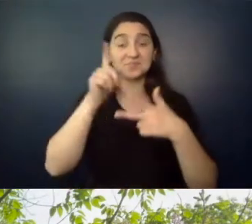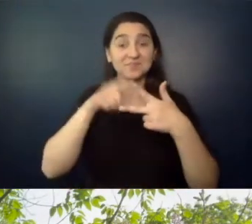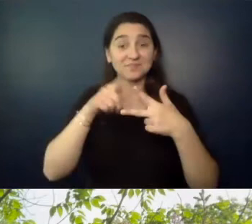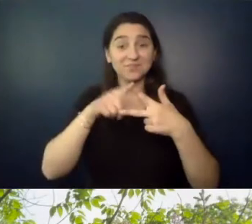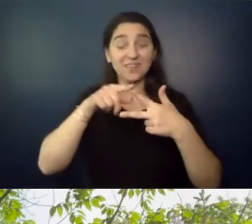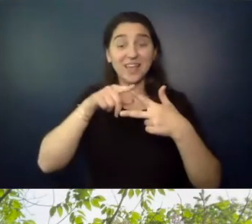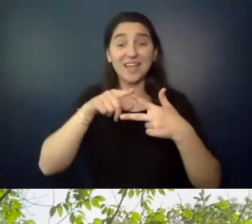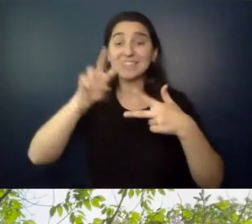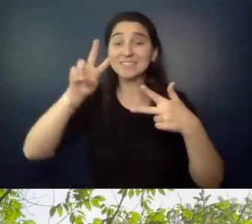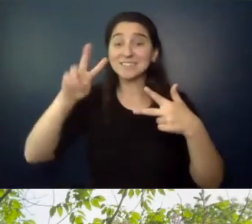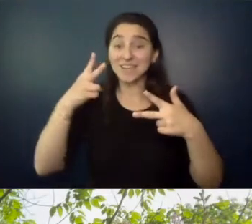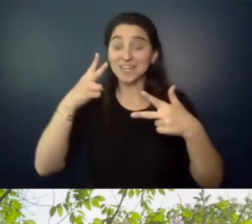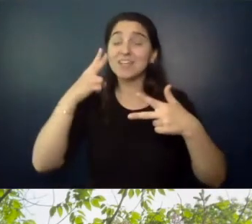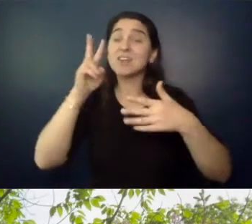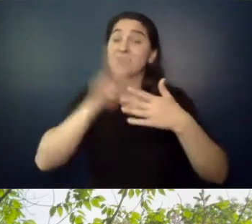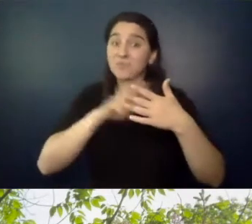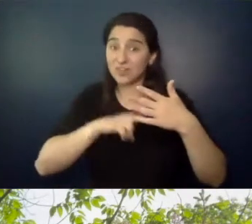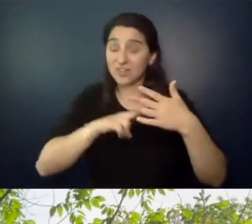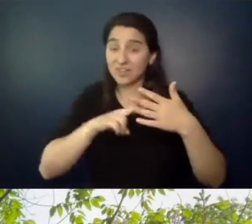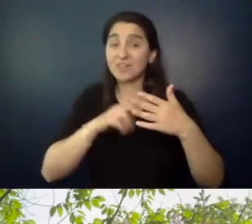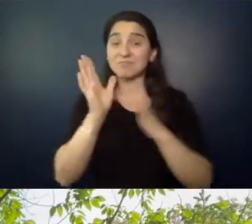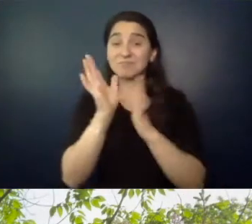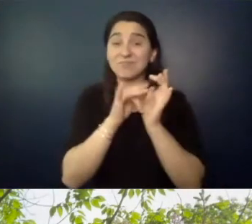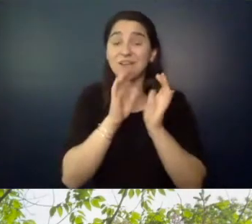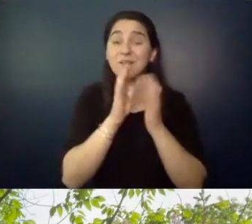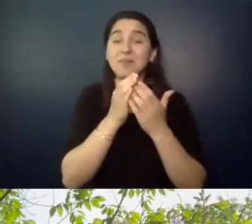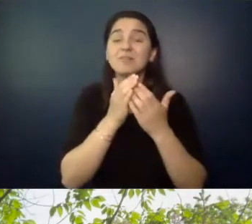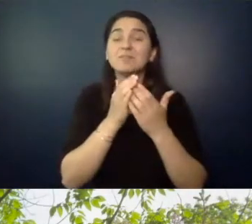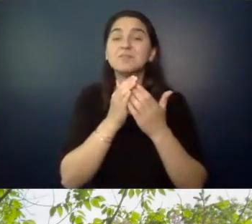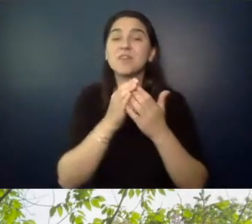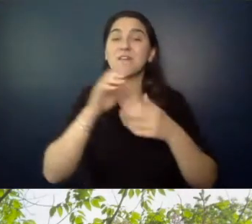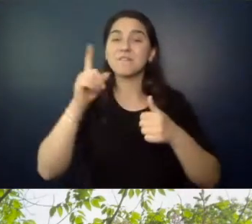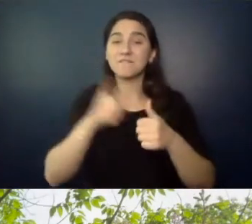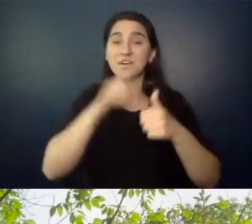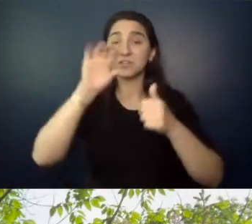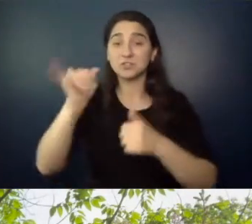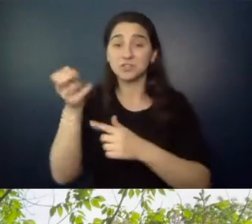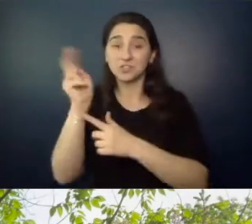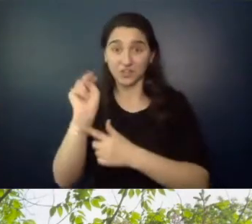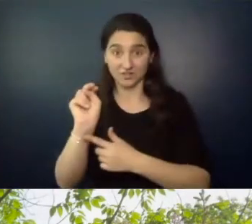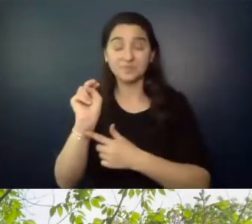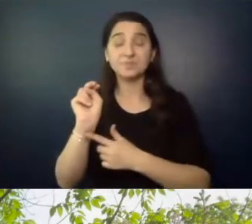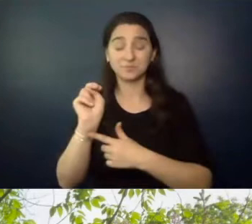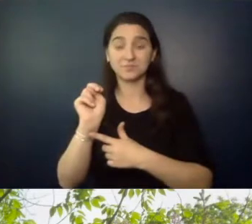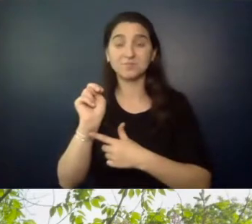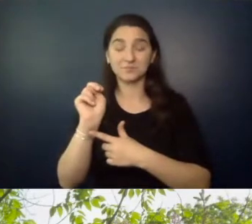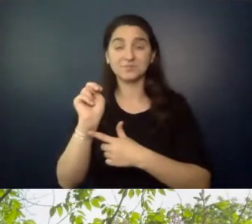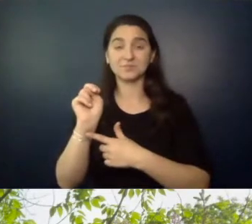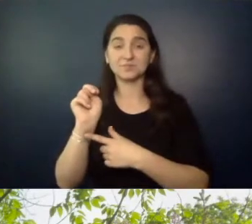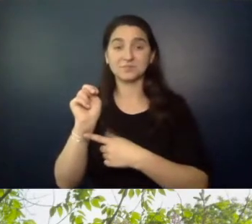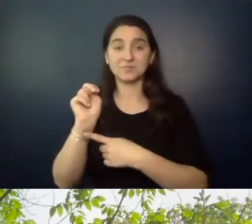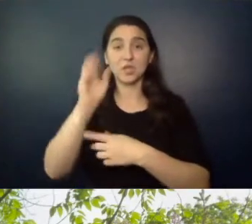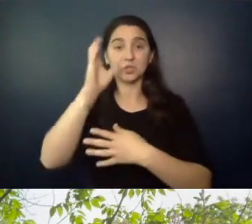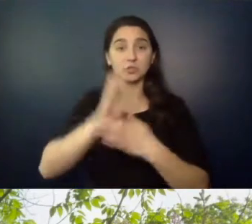The second scripture is from 1 John,